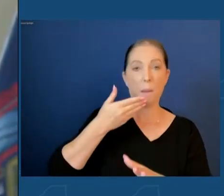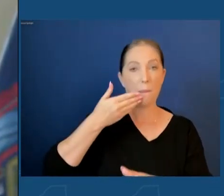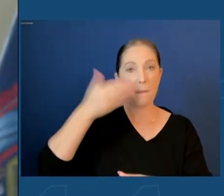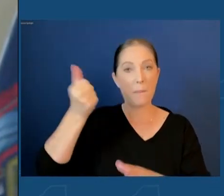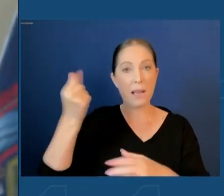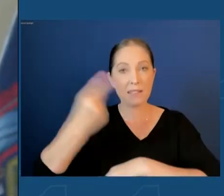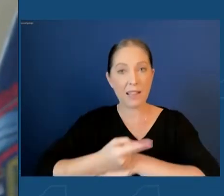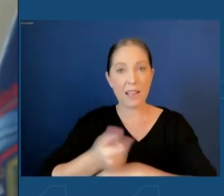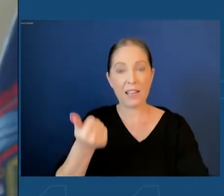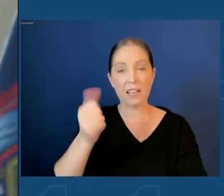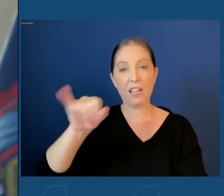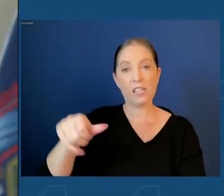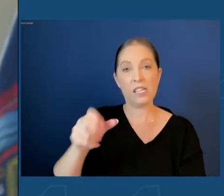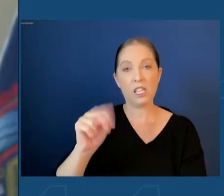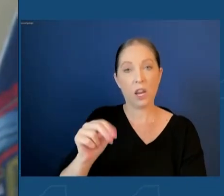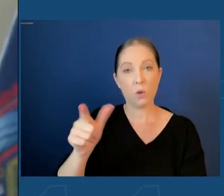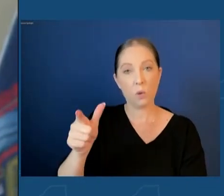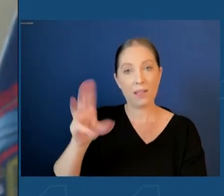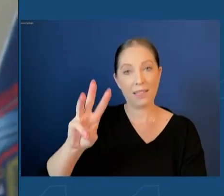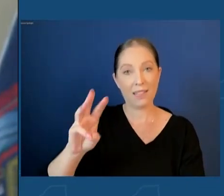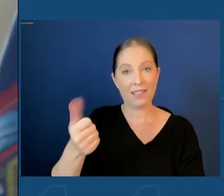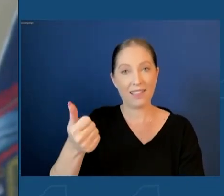know what that means?